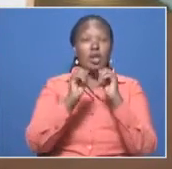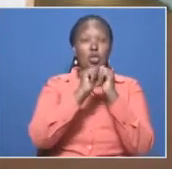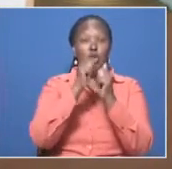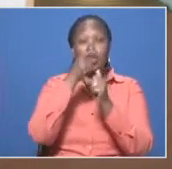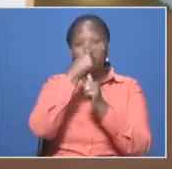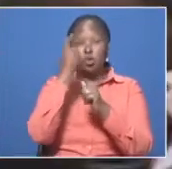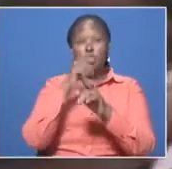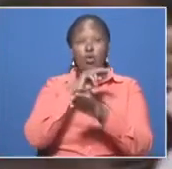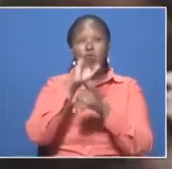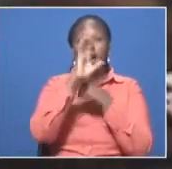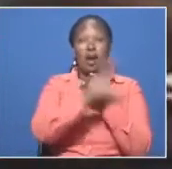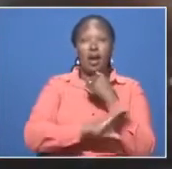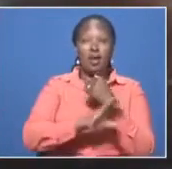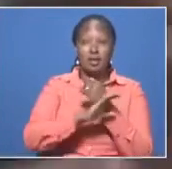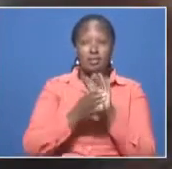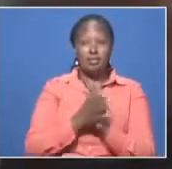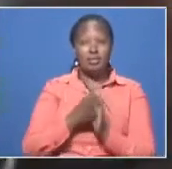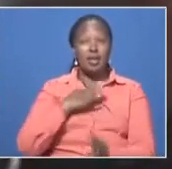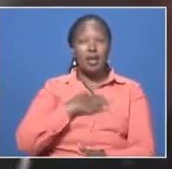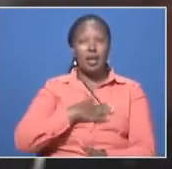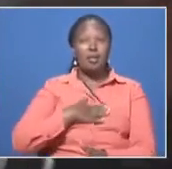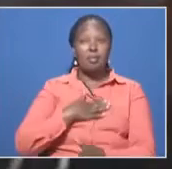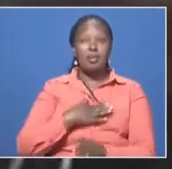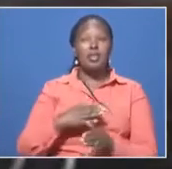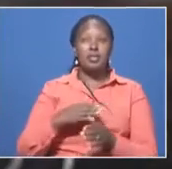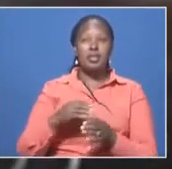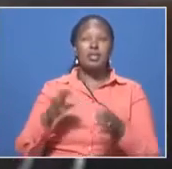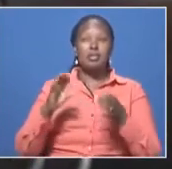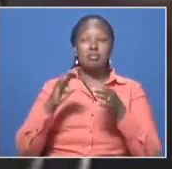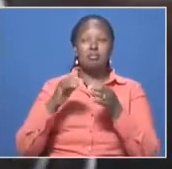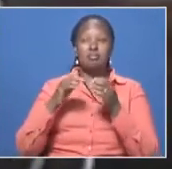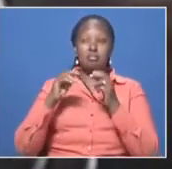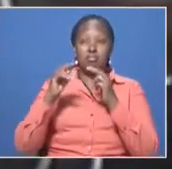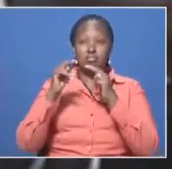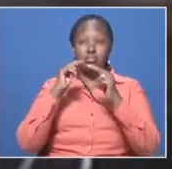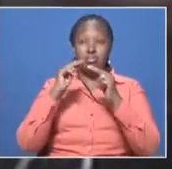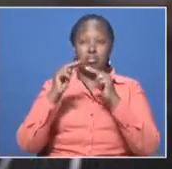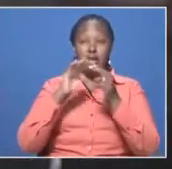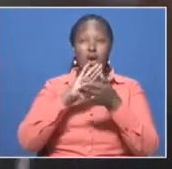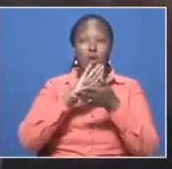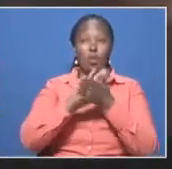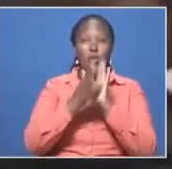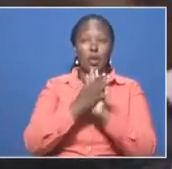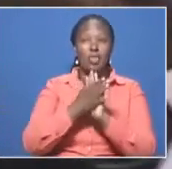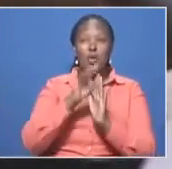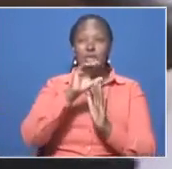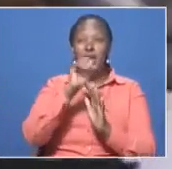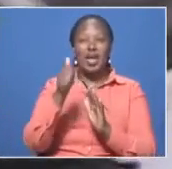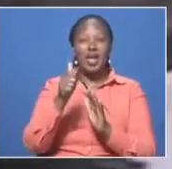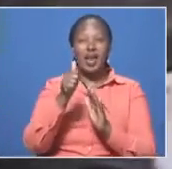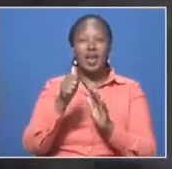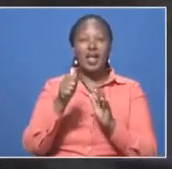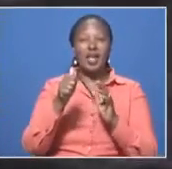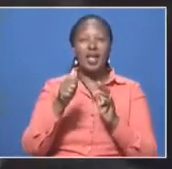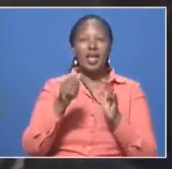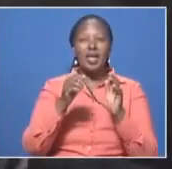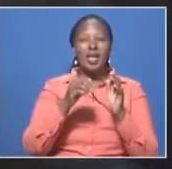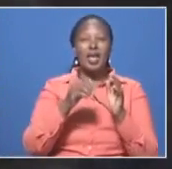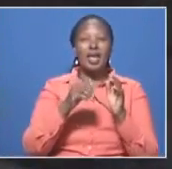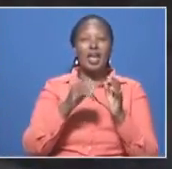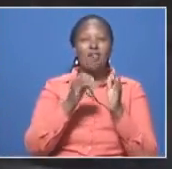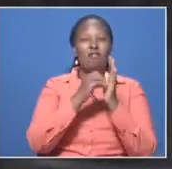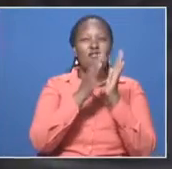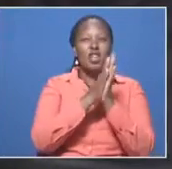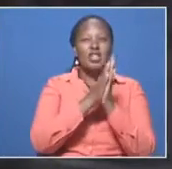the sake of the country. Please, come have dialogue without any ultimatums.